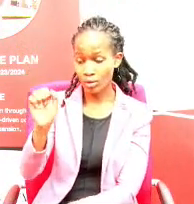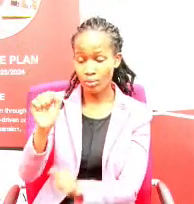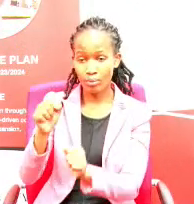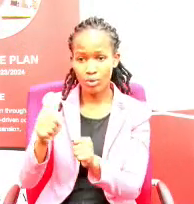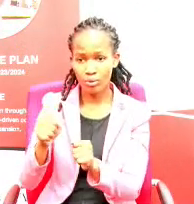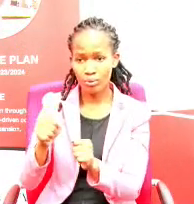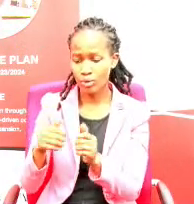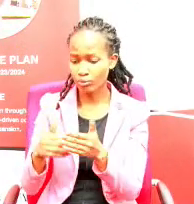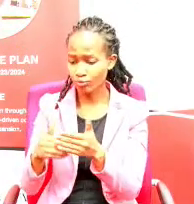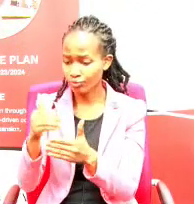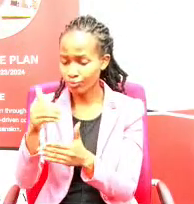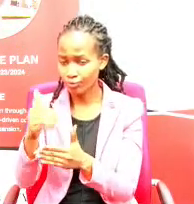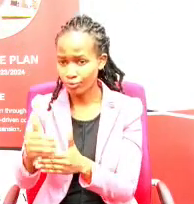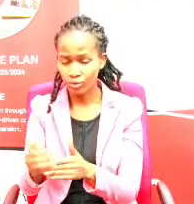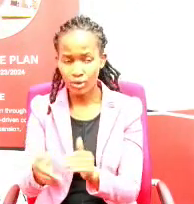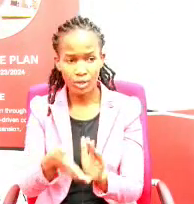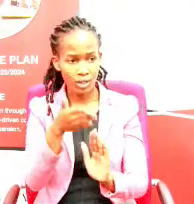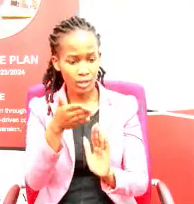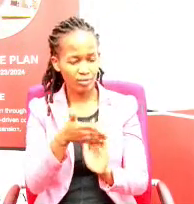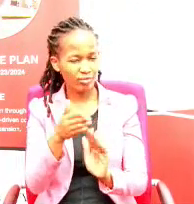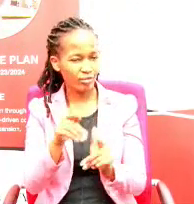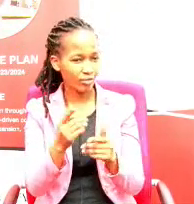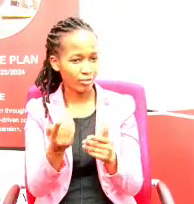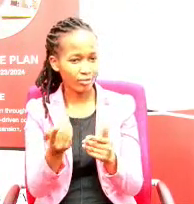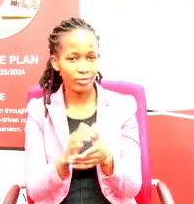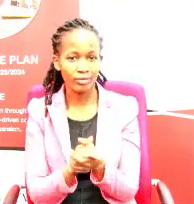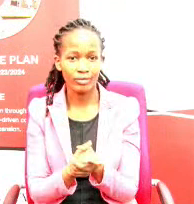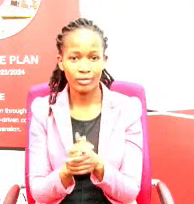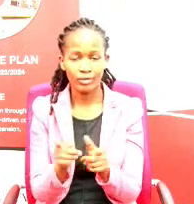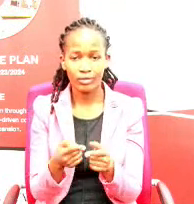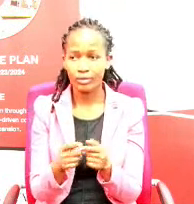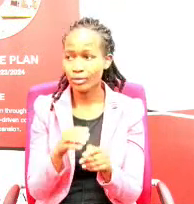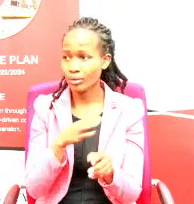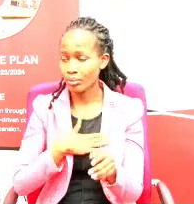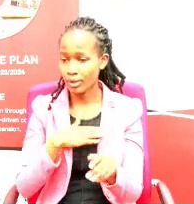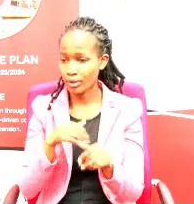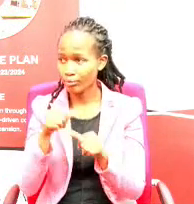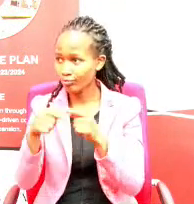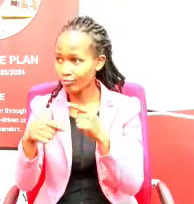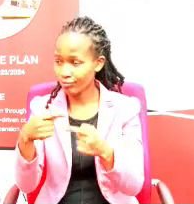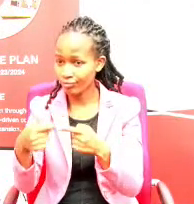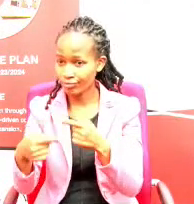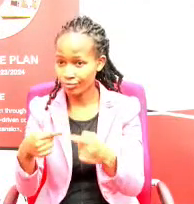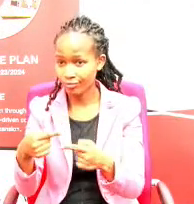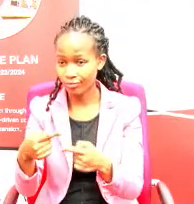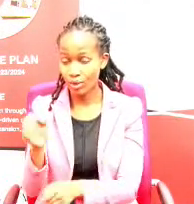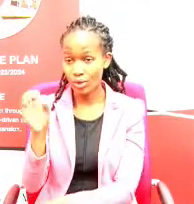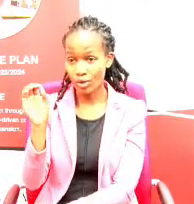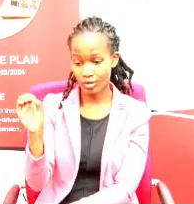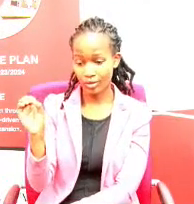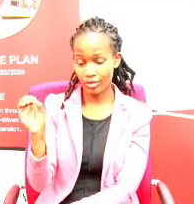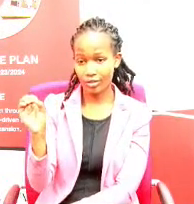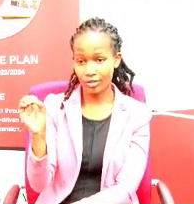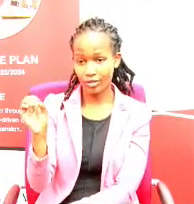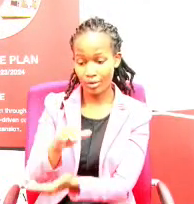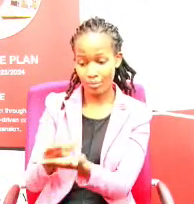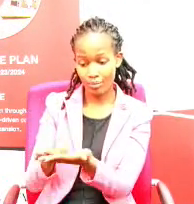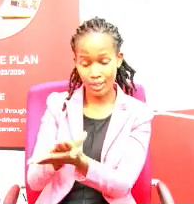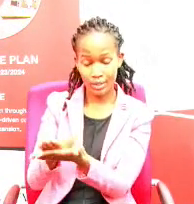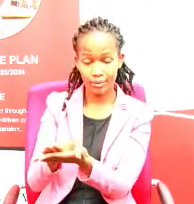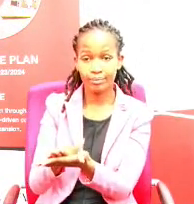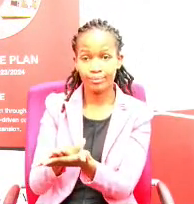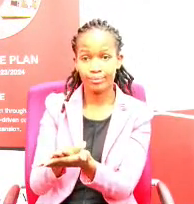next slide. We'll be quick in the introduction. Move on, please. So